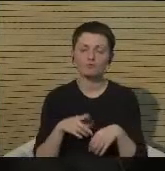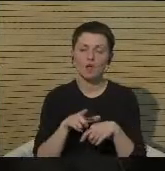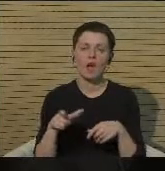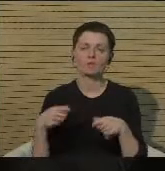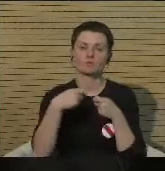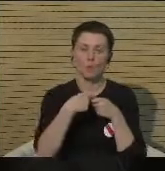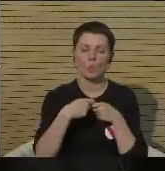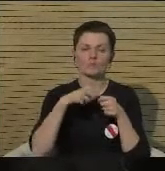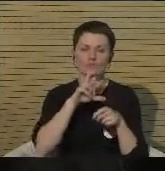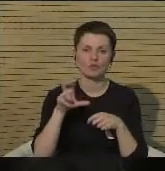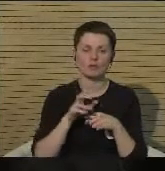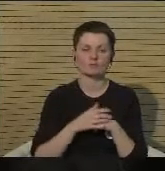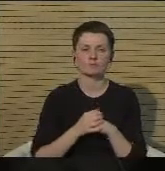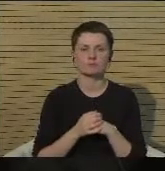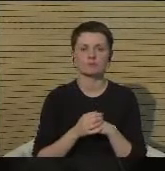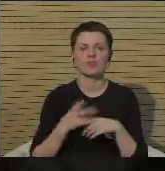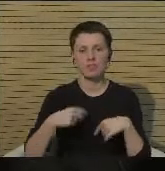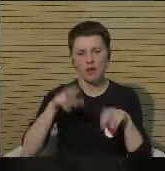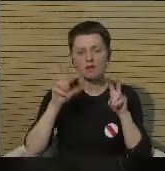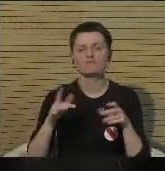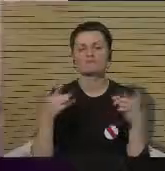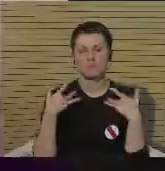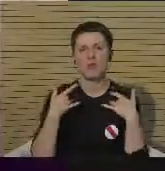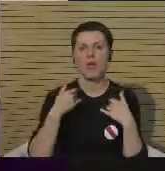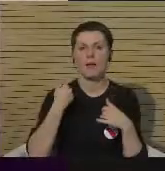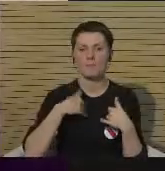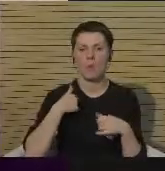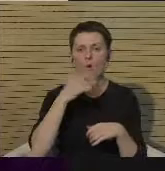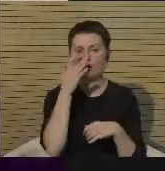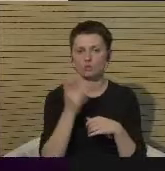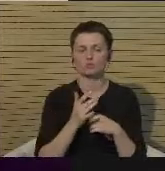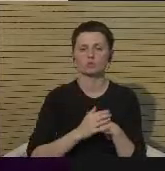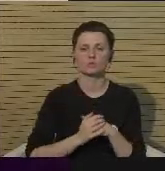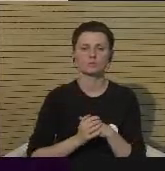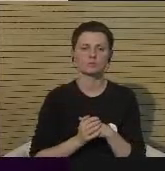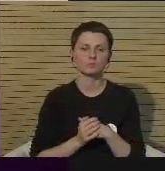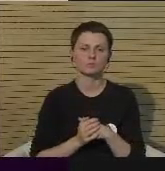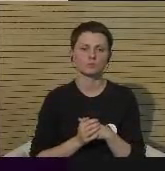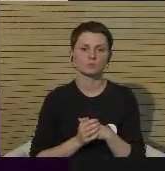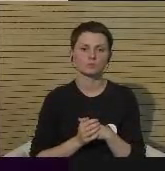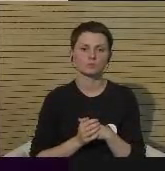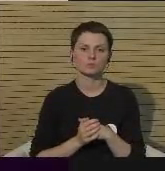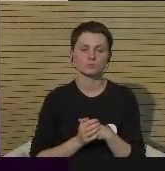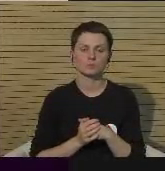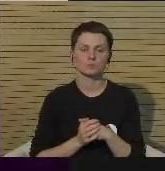you. Thank you very much for our time together. Let Belarus thrive.